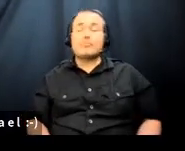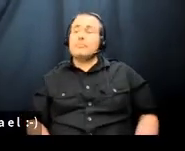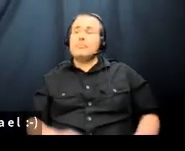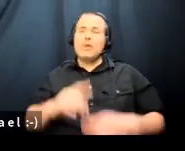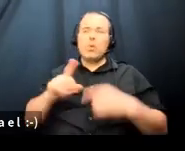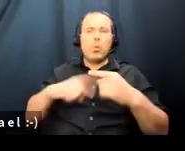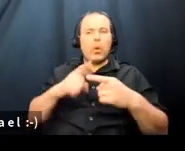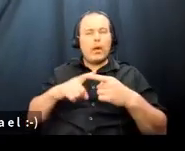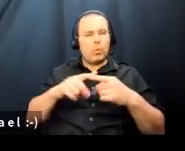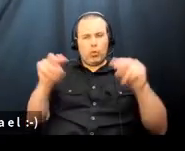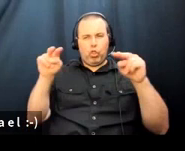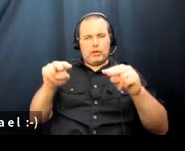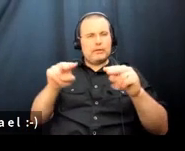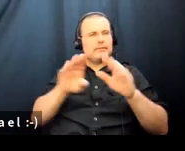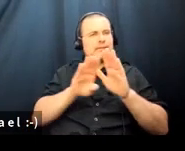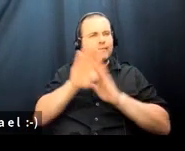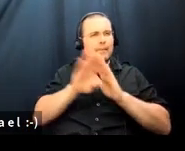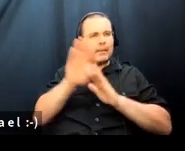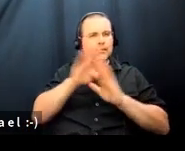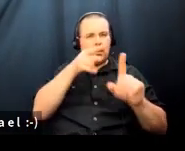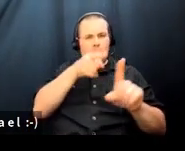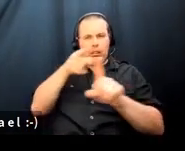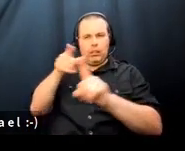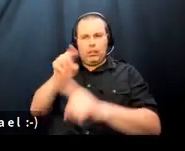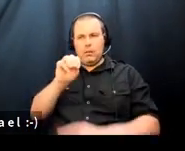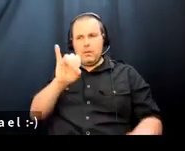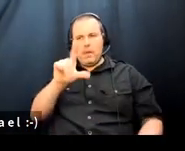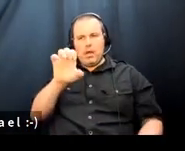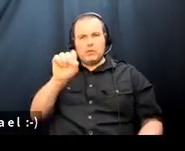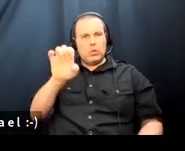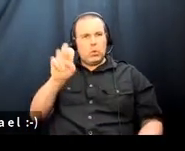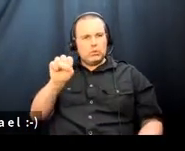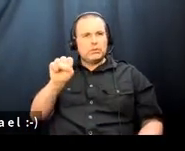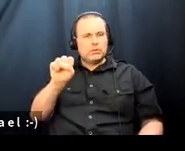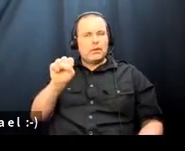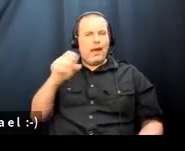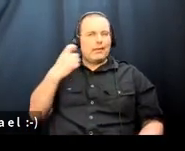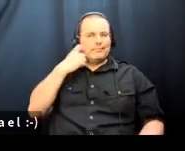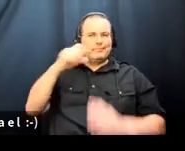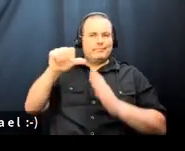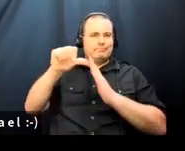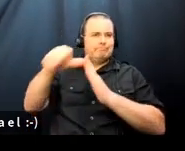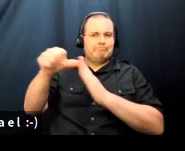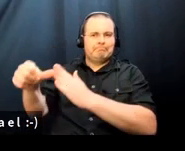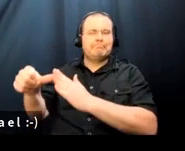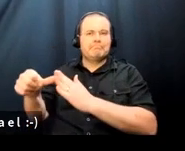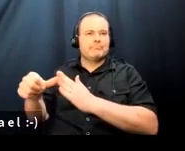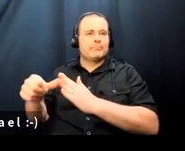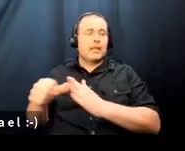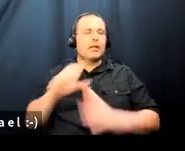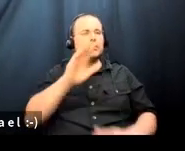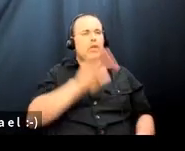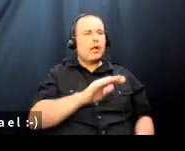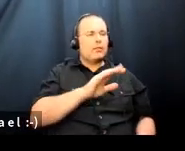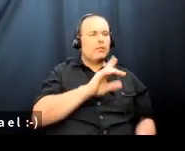developmental milestones, I pointed some of them out earlier, that, typically a child by 1 year or 12 months,